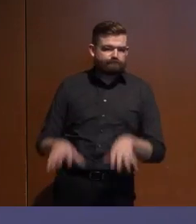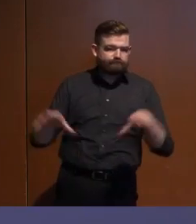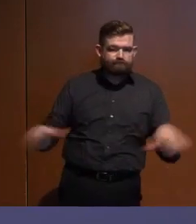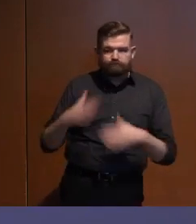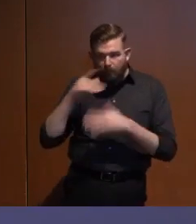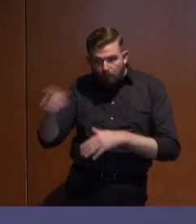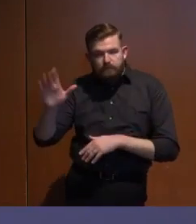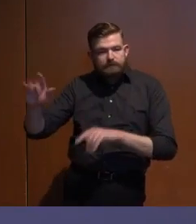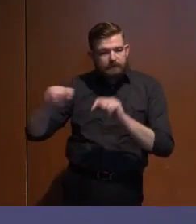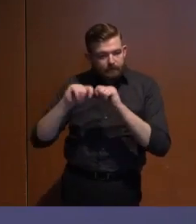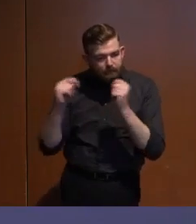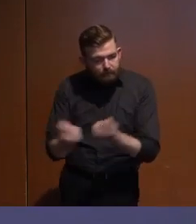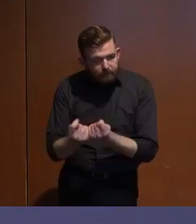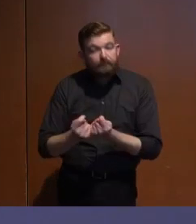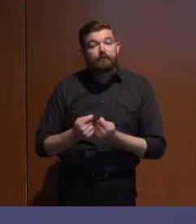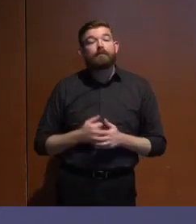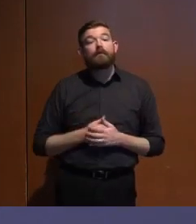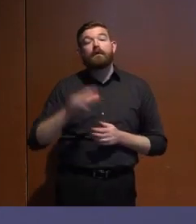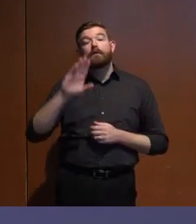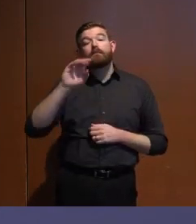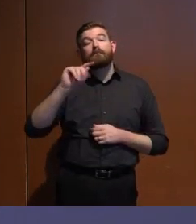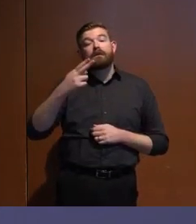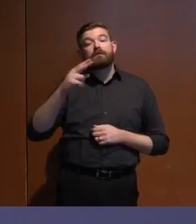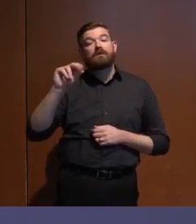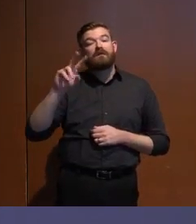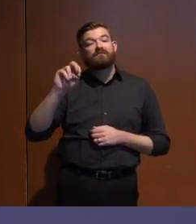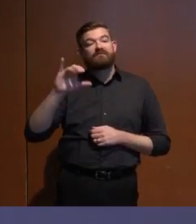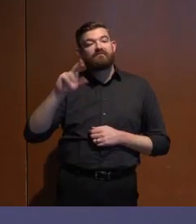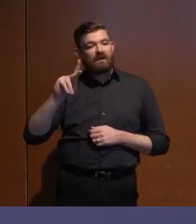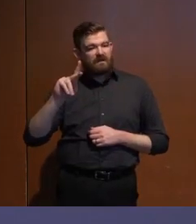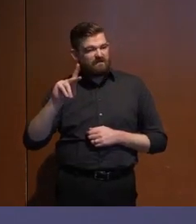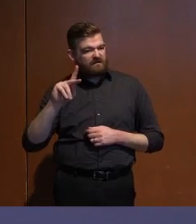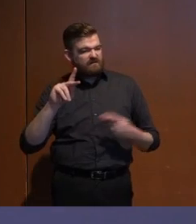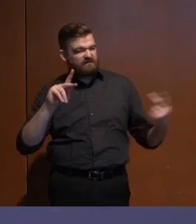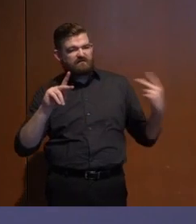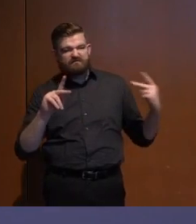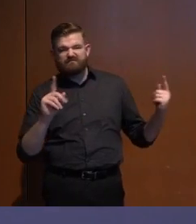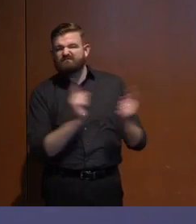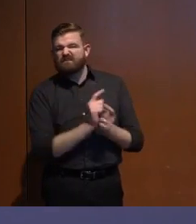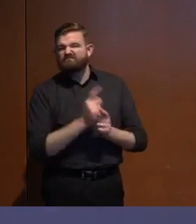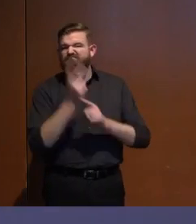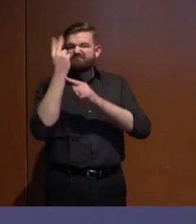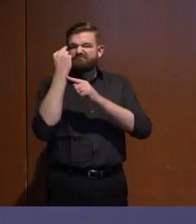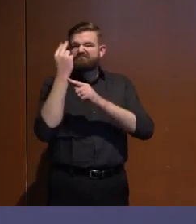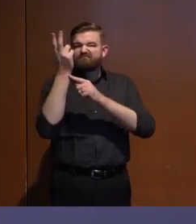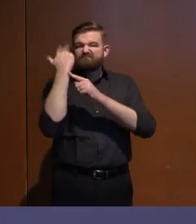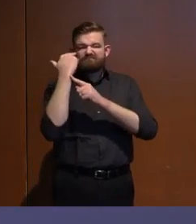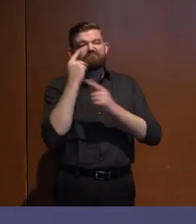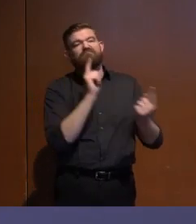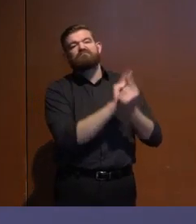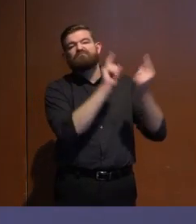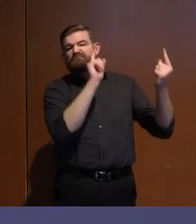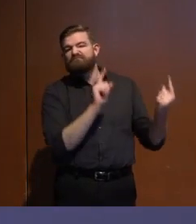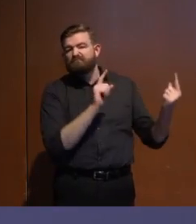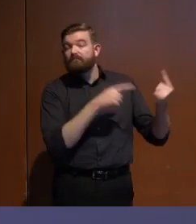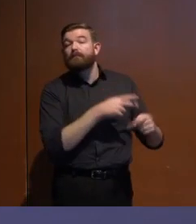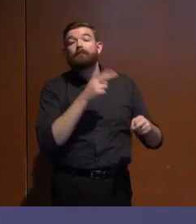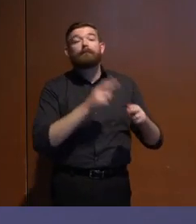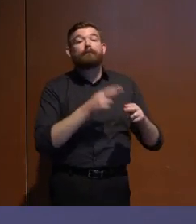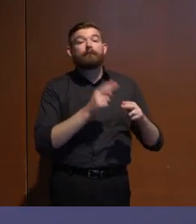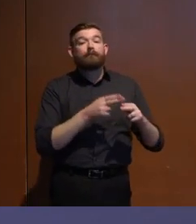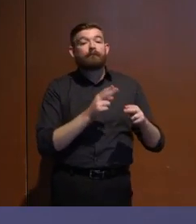Beth Novak and I met a couple of years ago, and hers was a name that I had